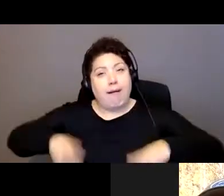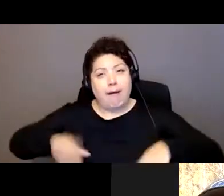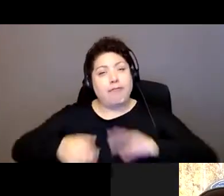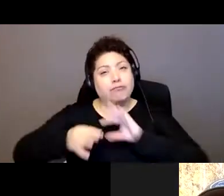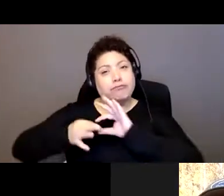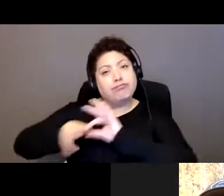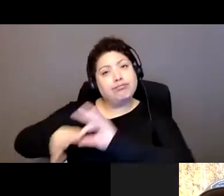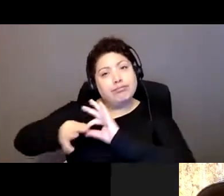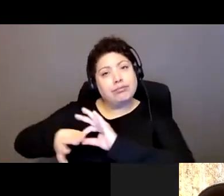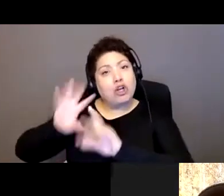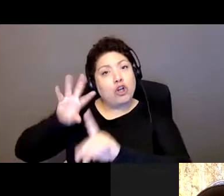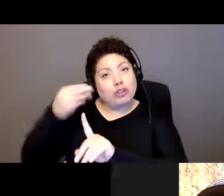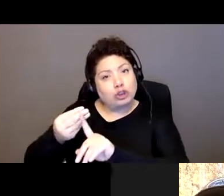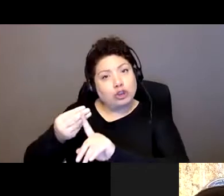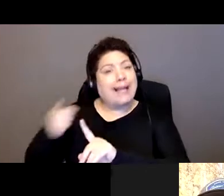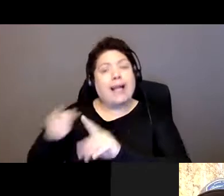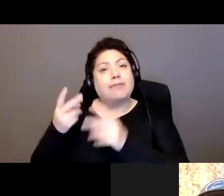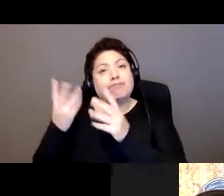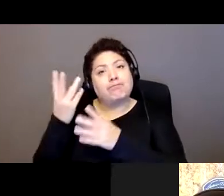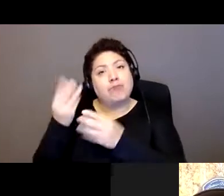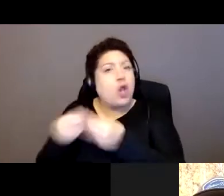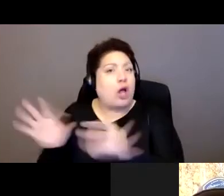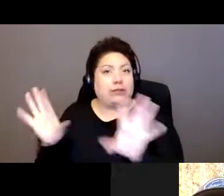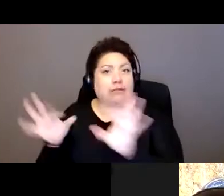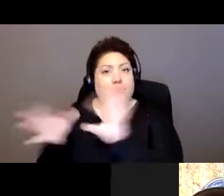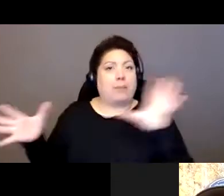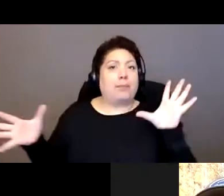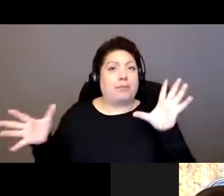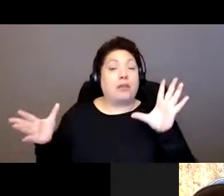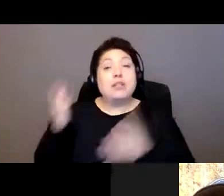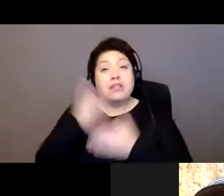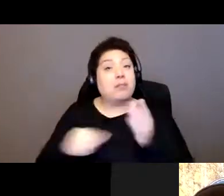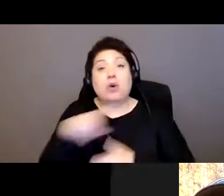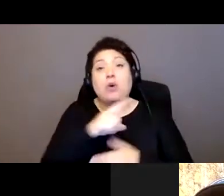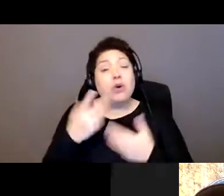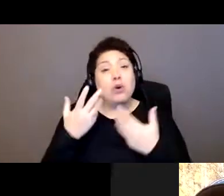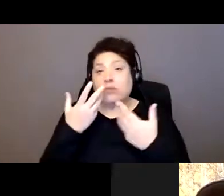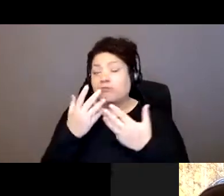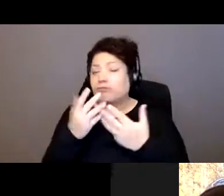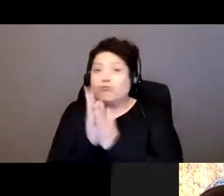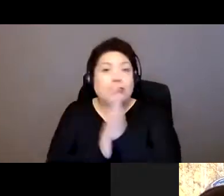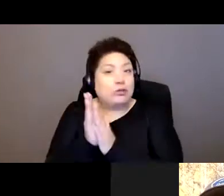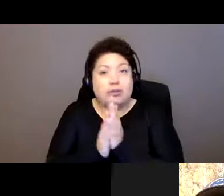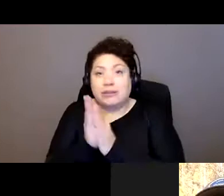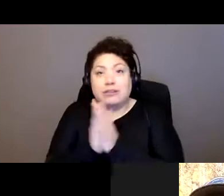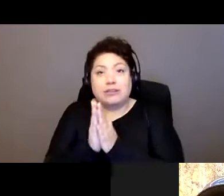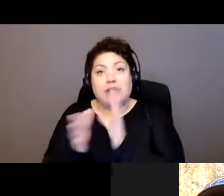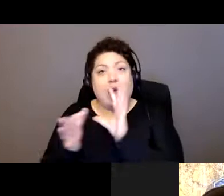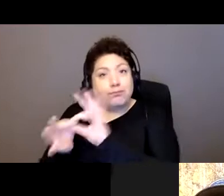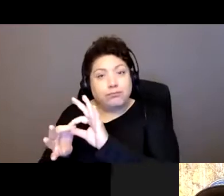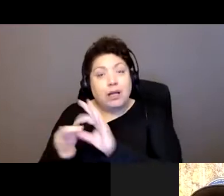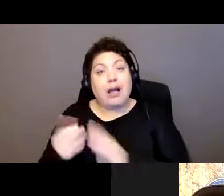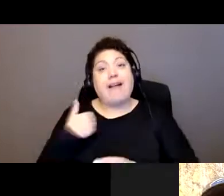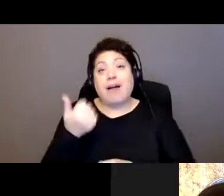and maybe don't want to be connected with their culture either. And so there's a lot of terms like indigiqueer or